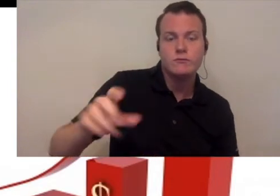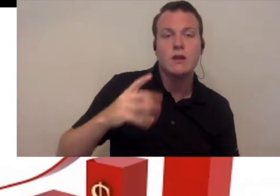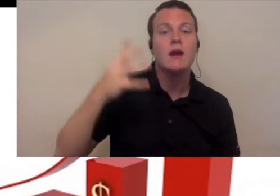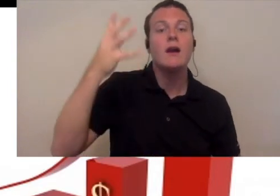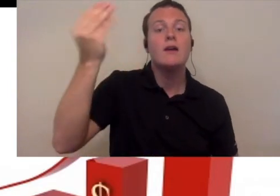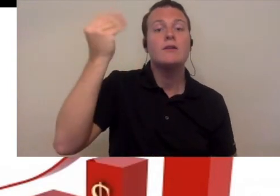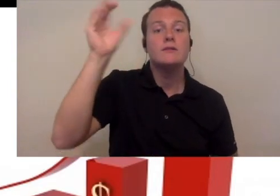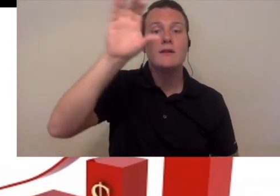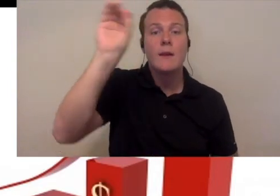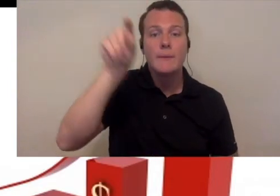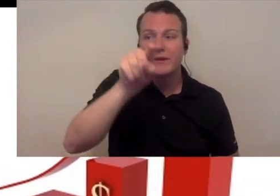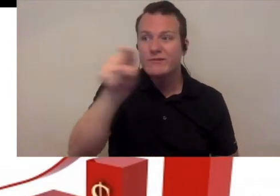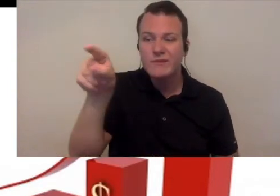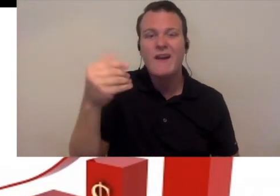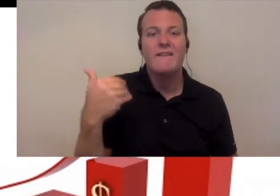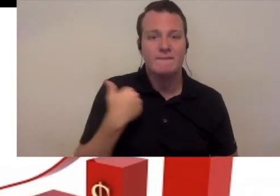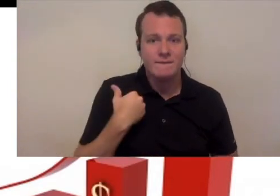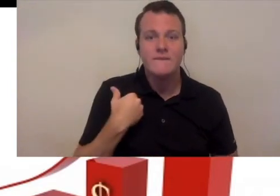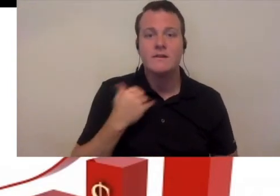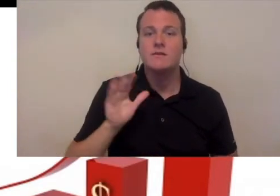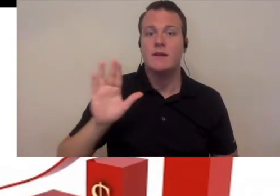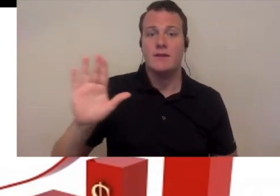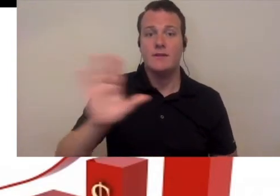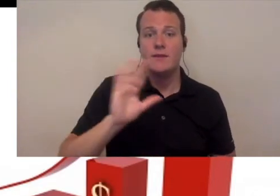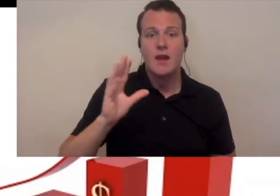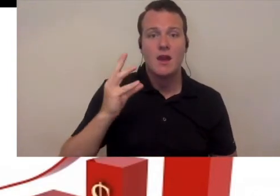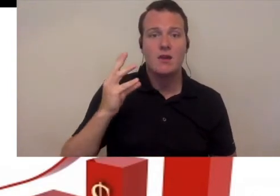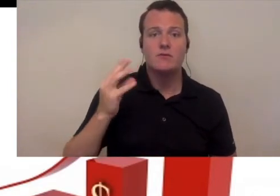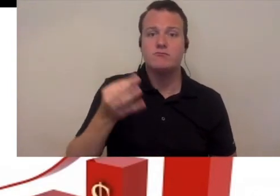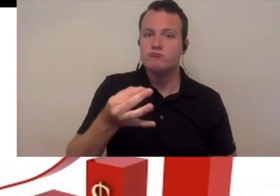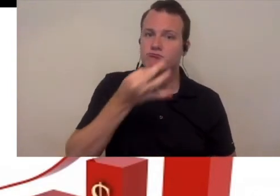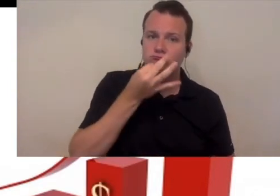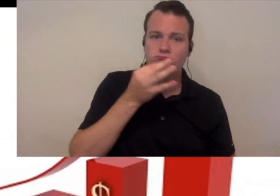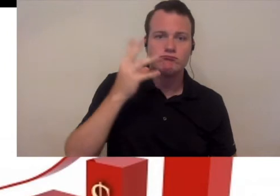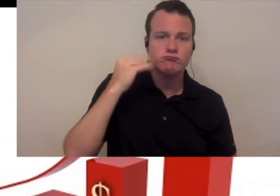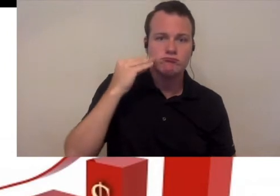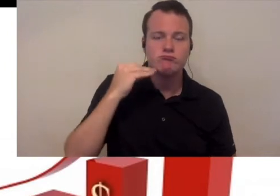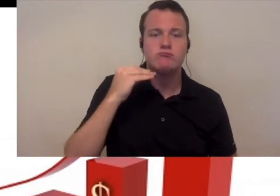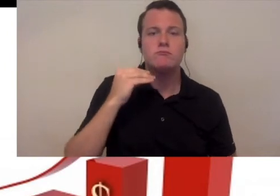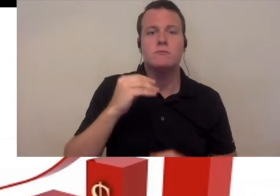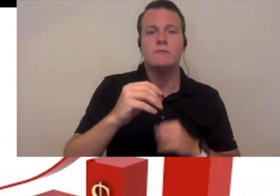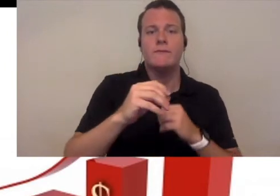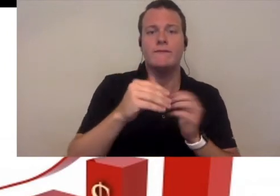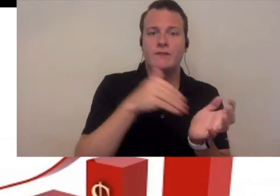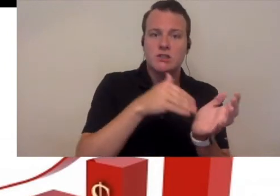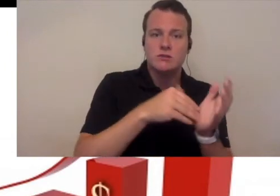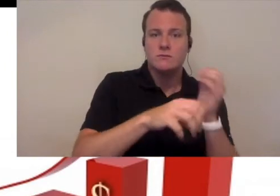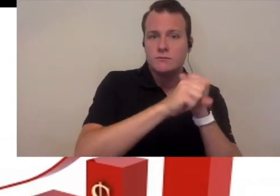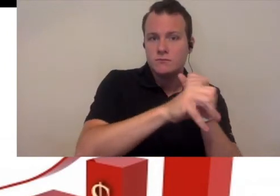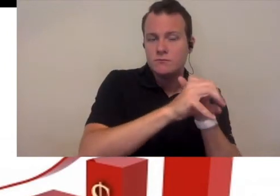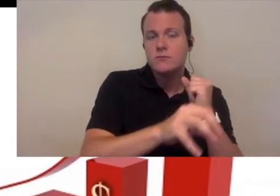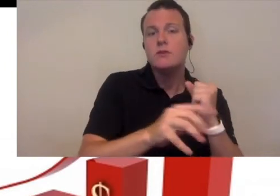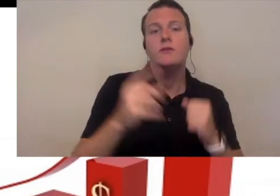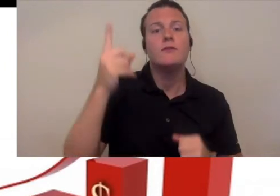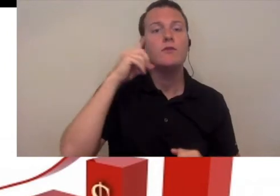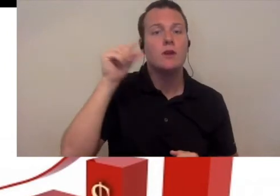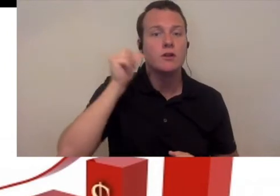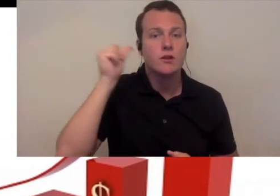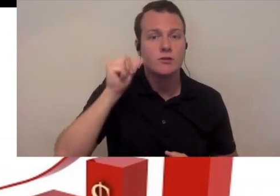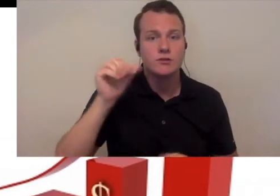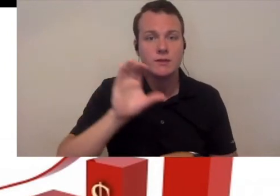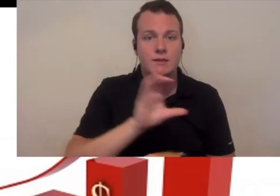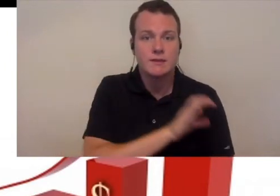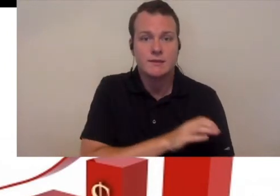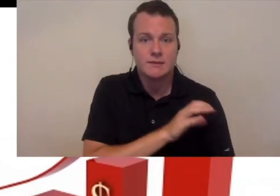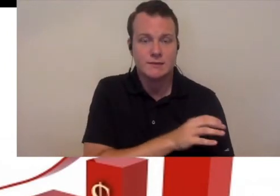there's outside companies also that specialize in physician marketing for audiologists. So these are things that you have to look at.